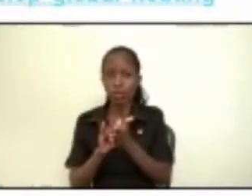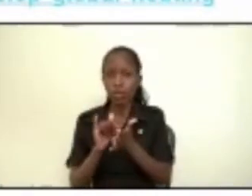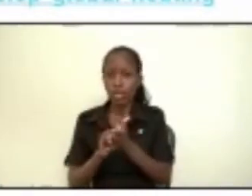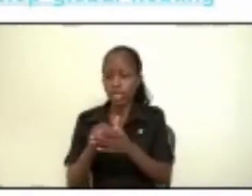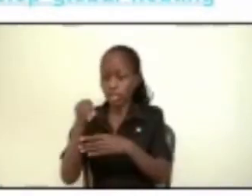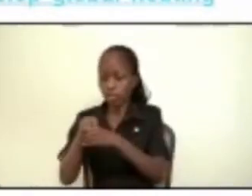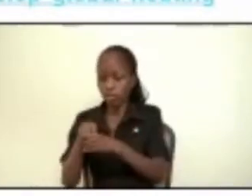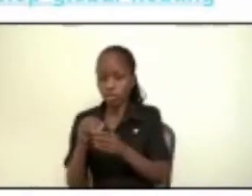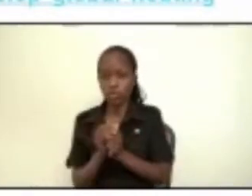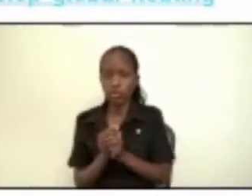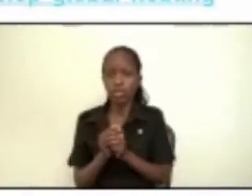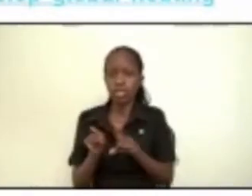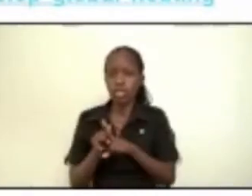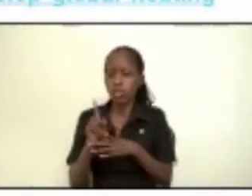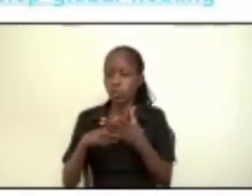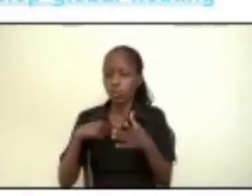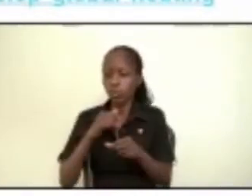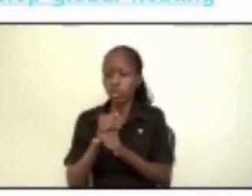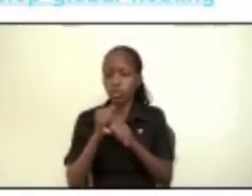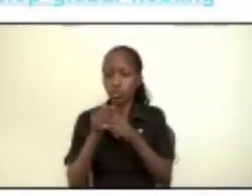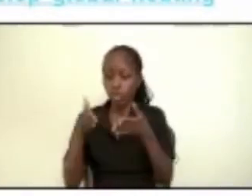inclusive, like what we're doing here today.